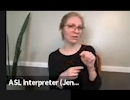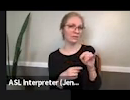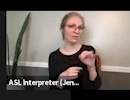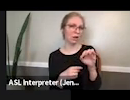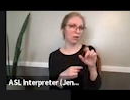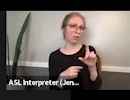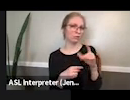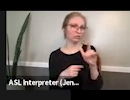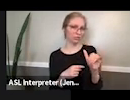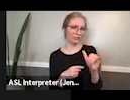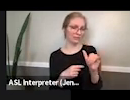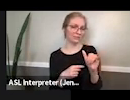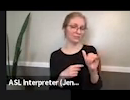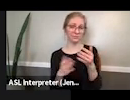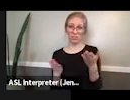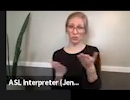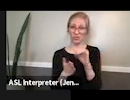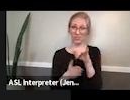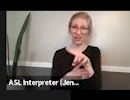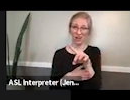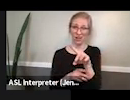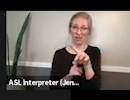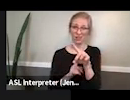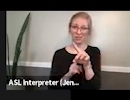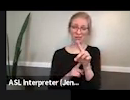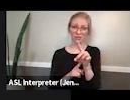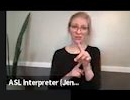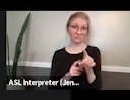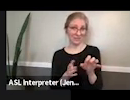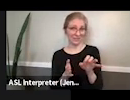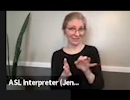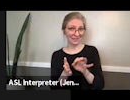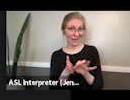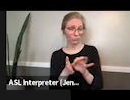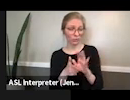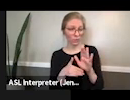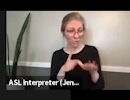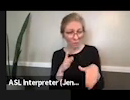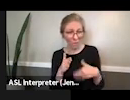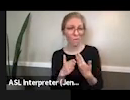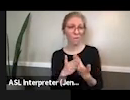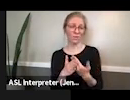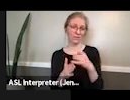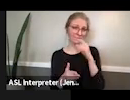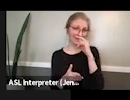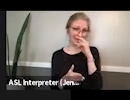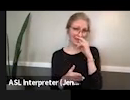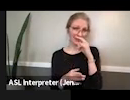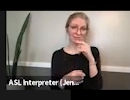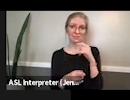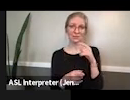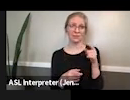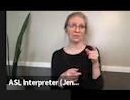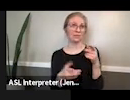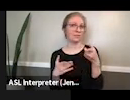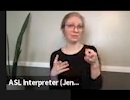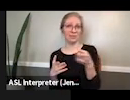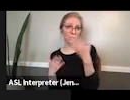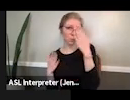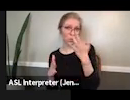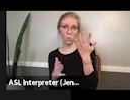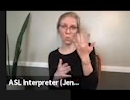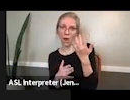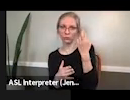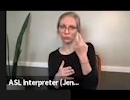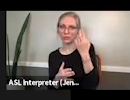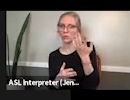in Indiana, even counting all of the kiddos that they don't know why they're deafblind, they